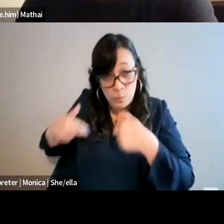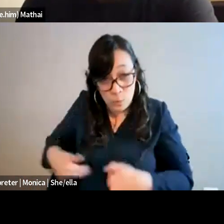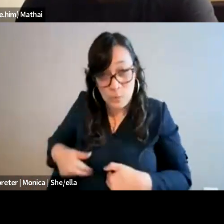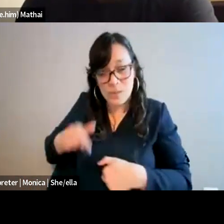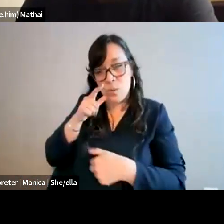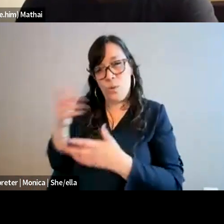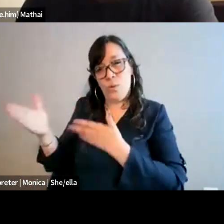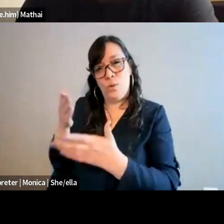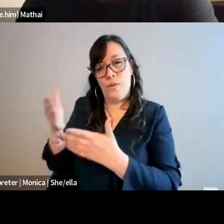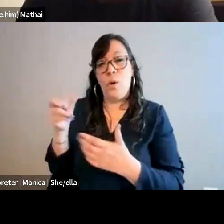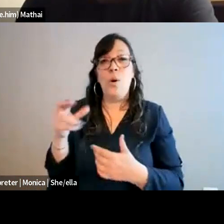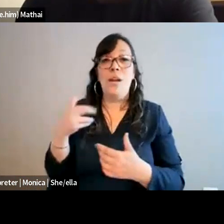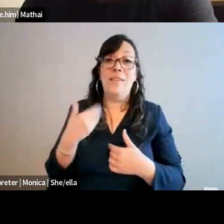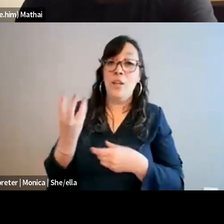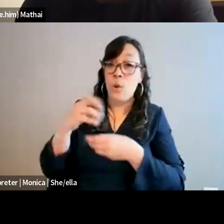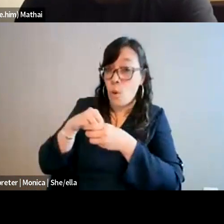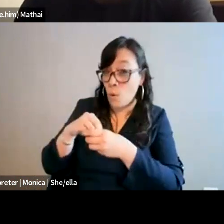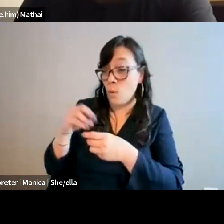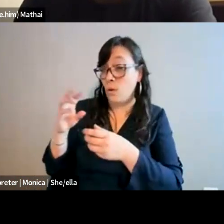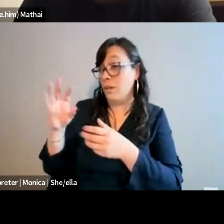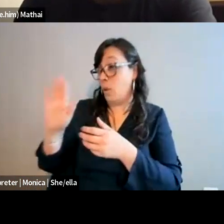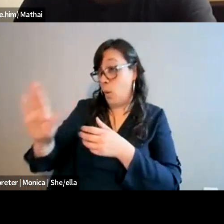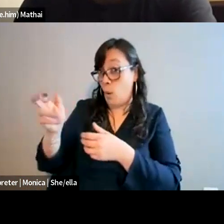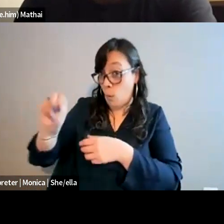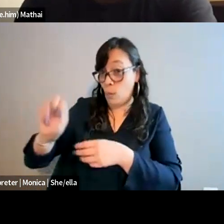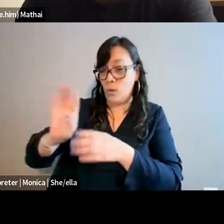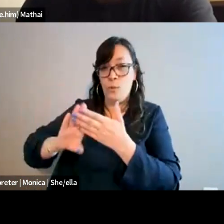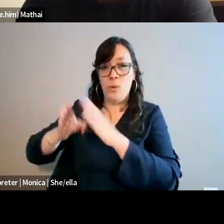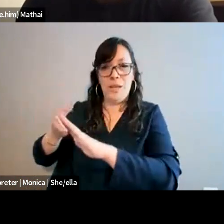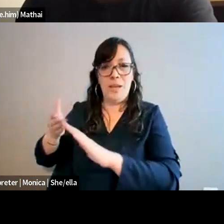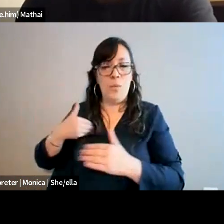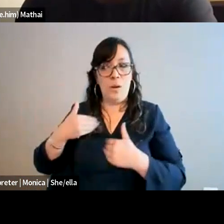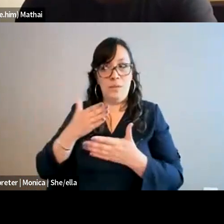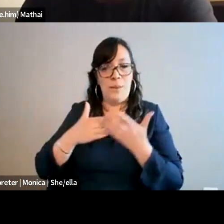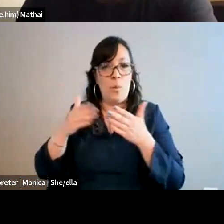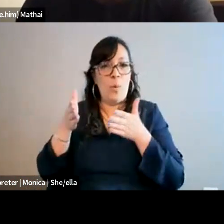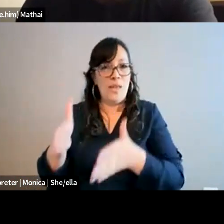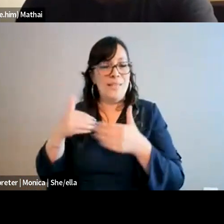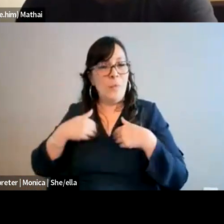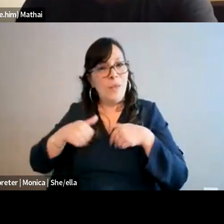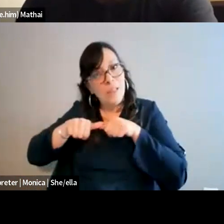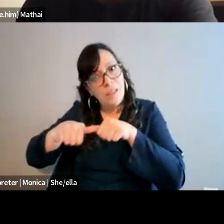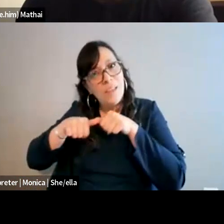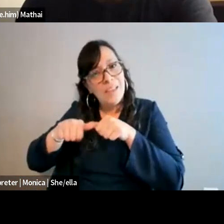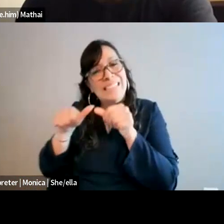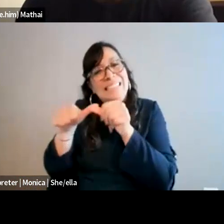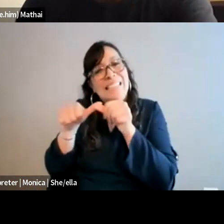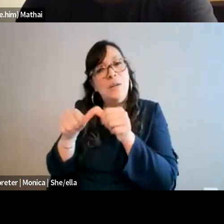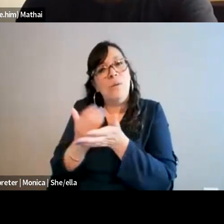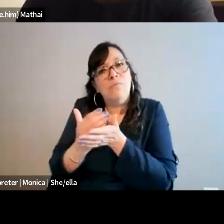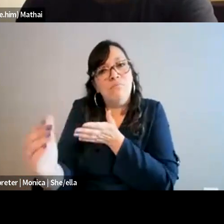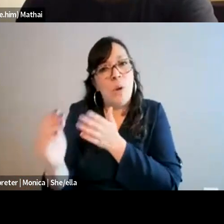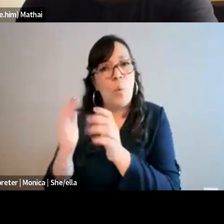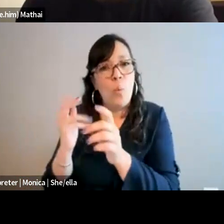or even in your own communities? What are some of the ways that we are continuing to marginalize and keep